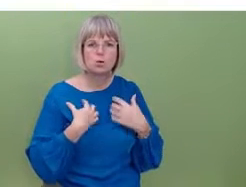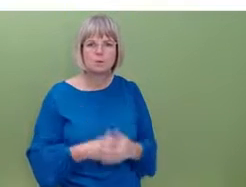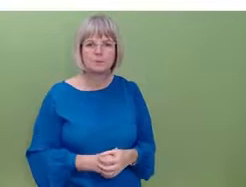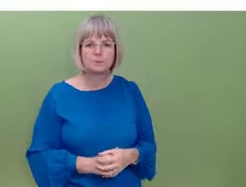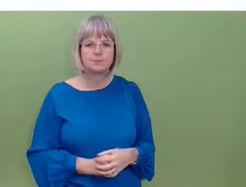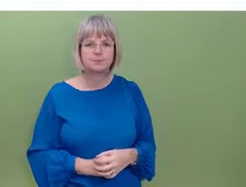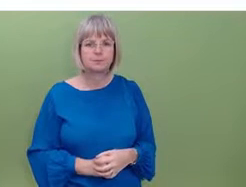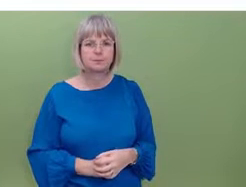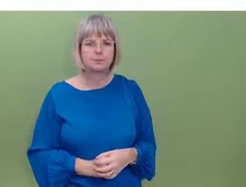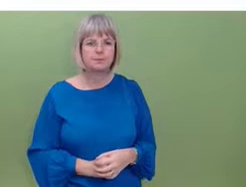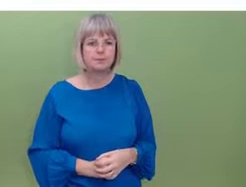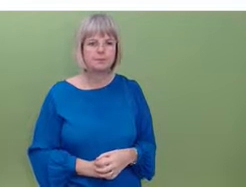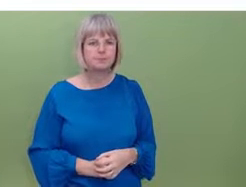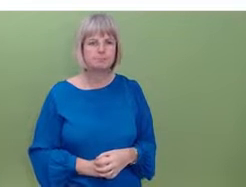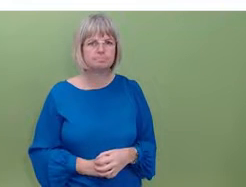that